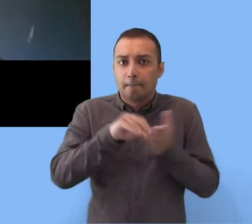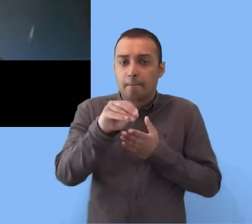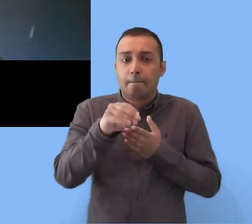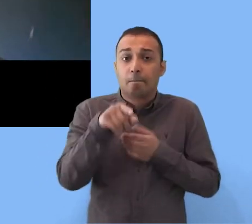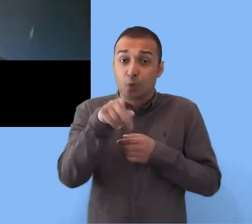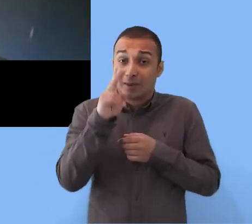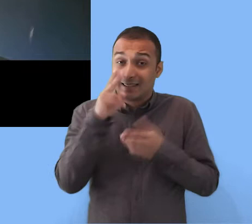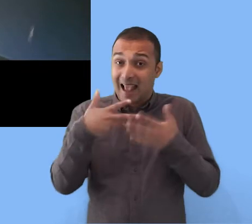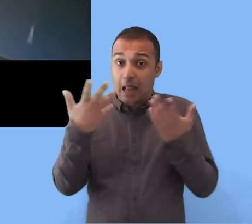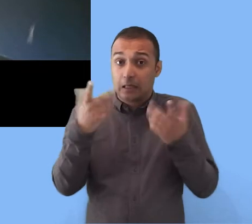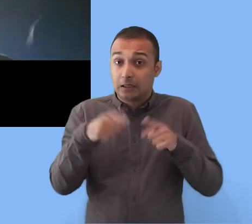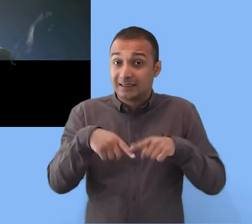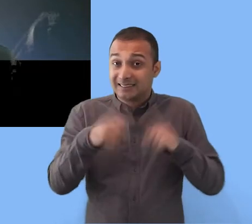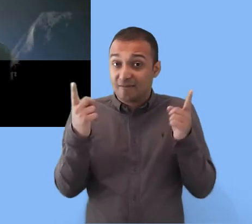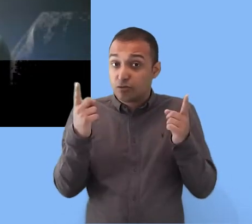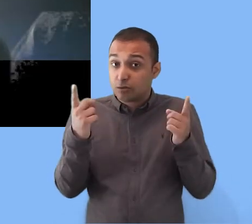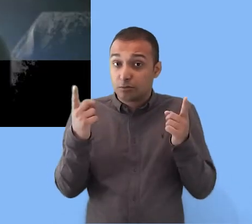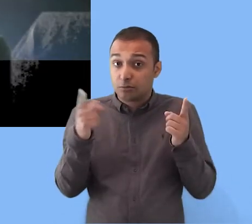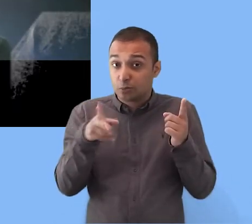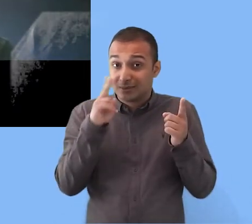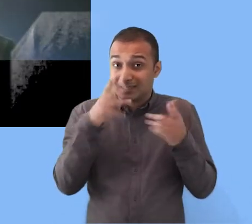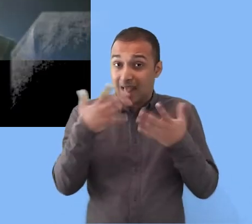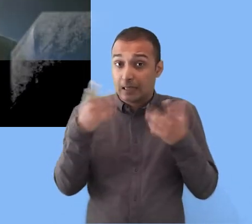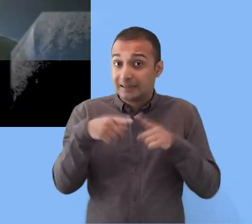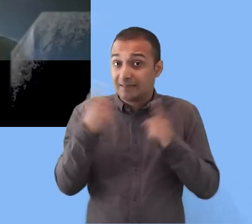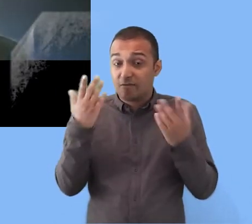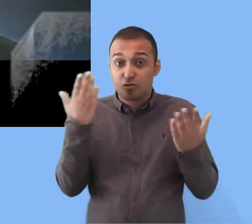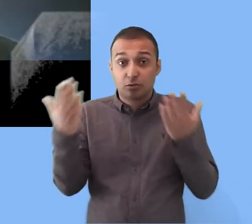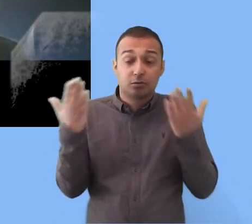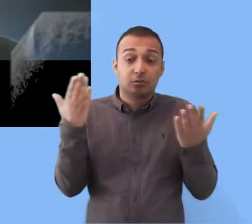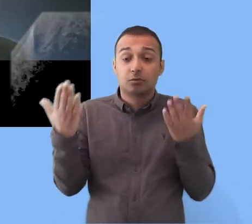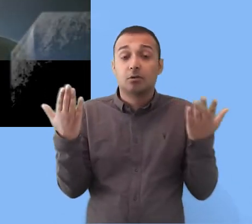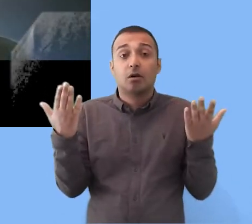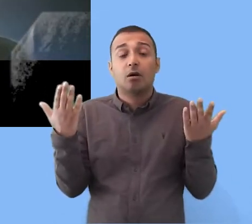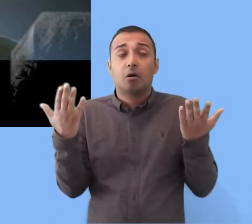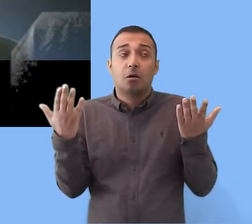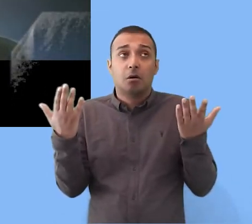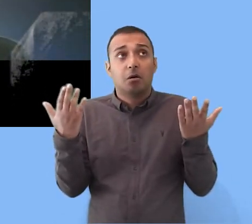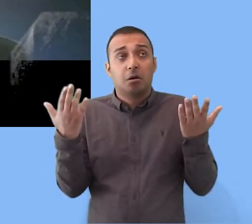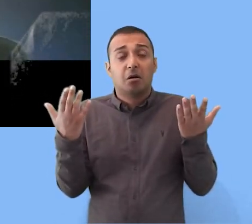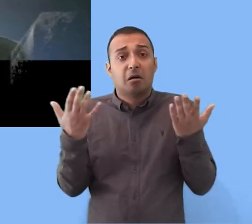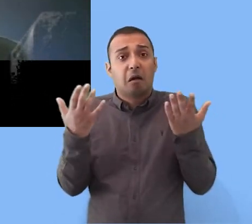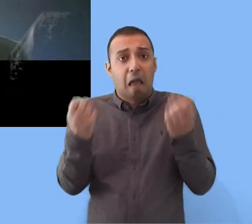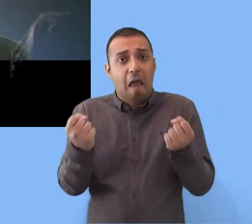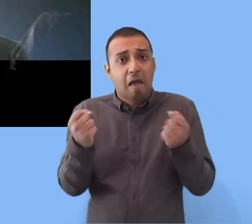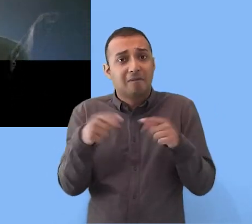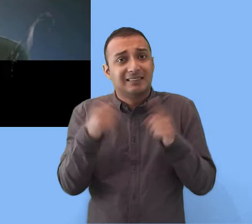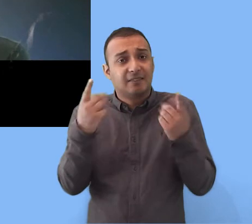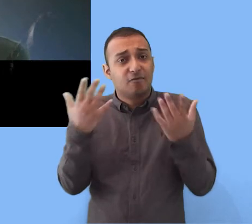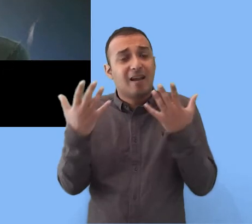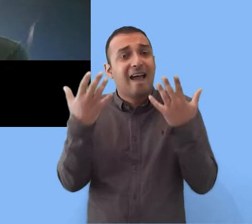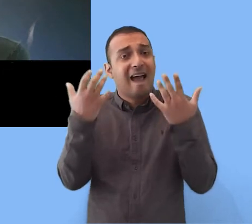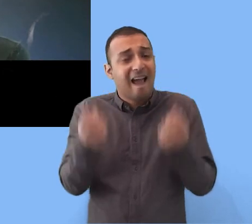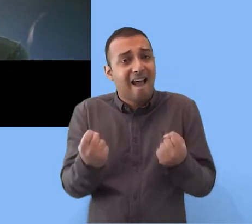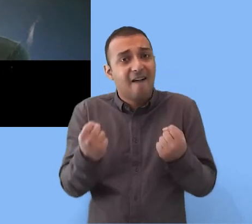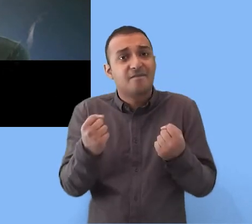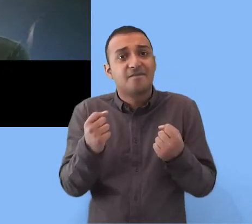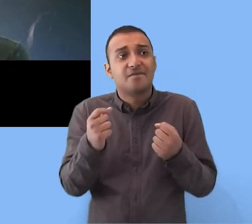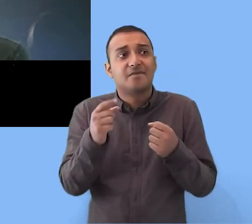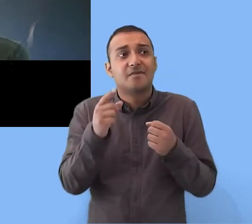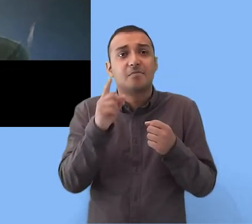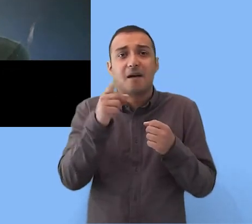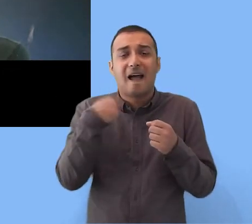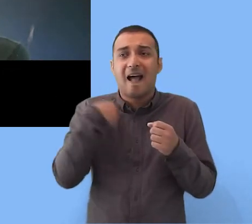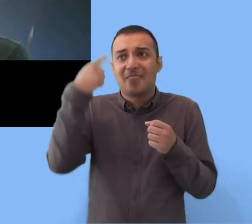Yeah, you do see there is a difference, but at the same time, when you're getting those funded children